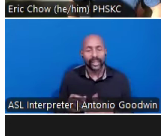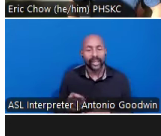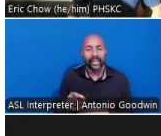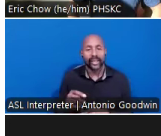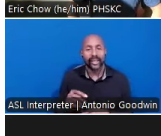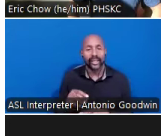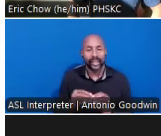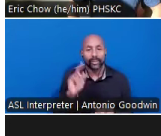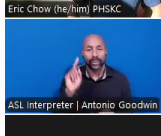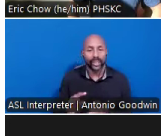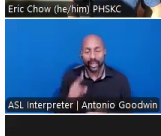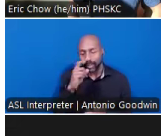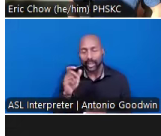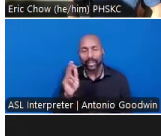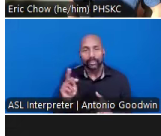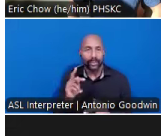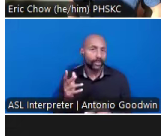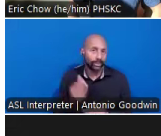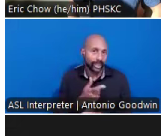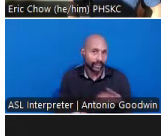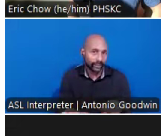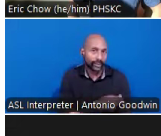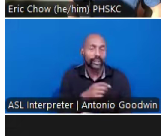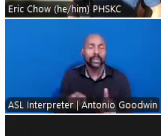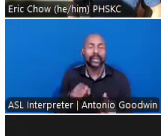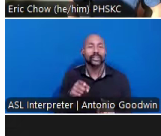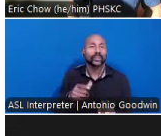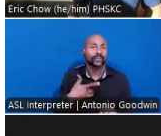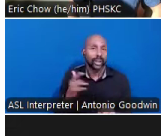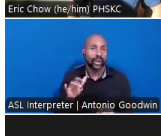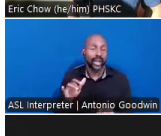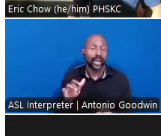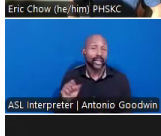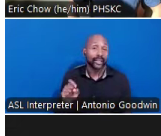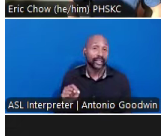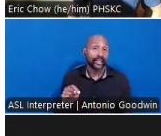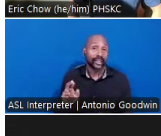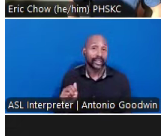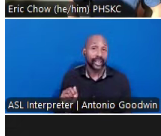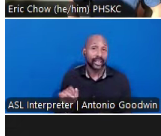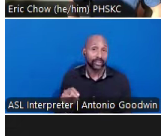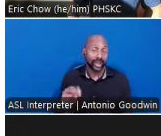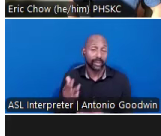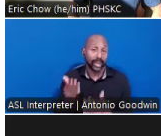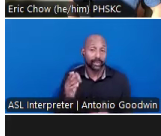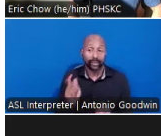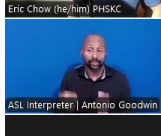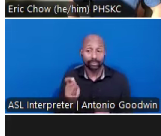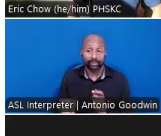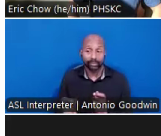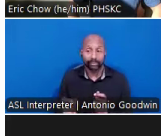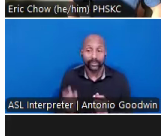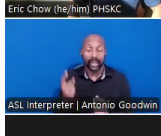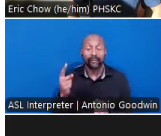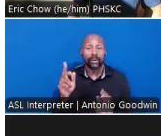go down because people were being vaccinated, but you felt like the strain had mutated. So for someone like me